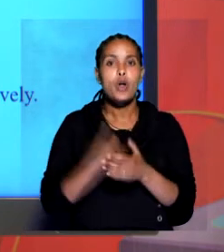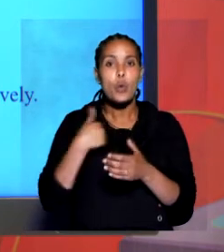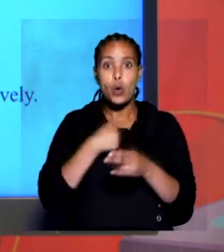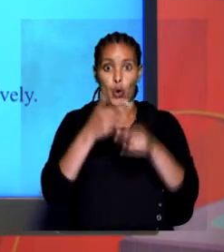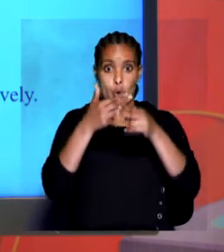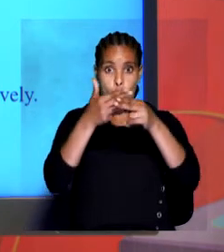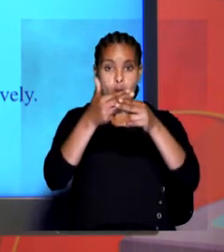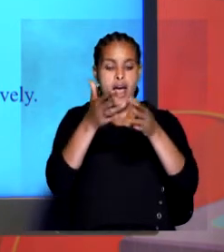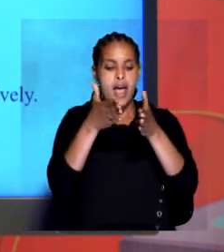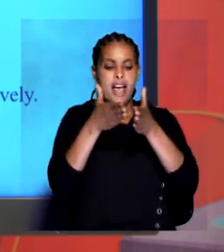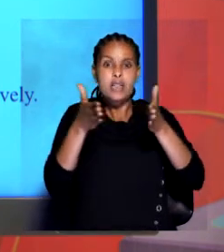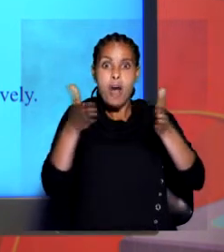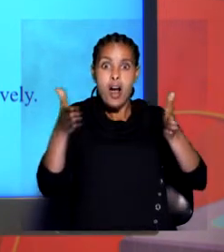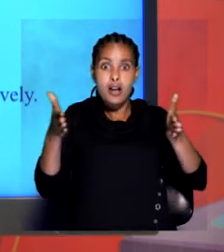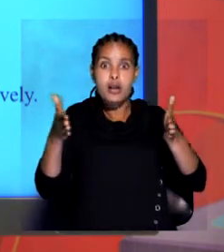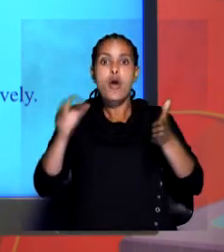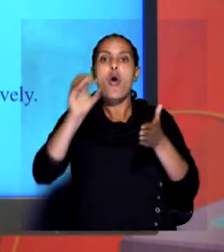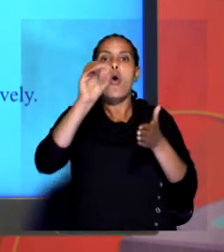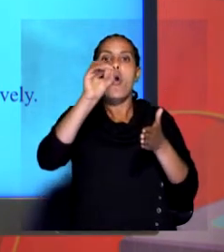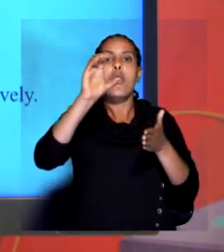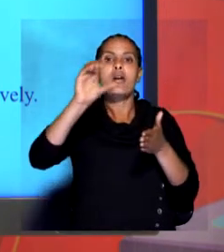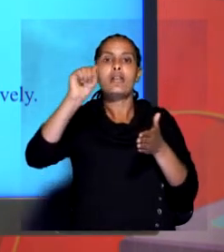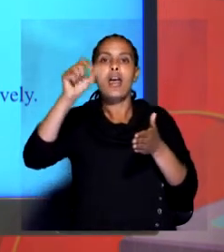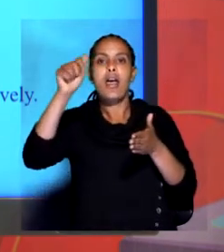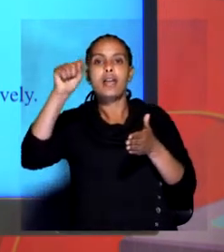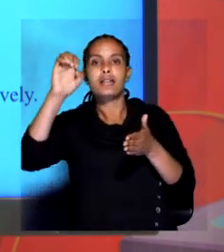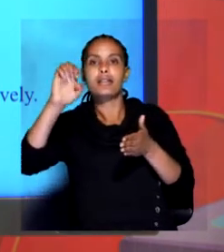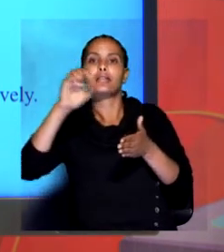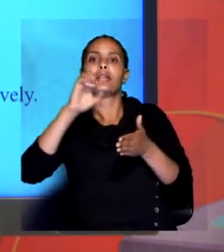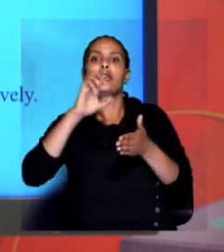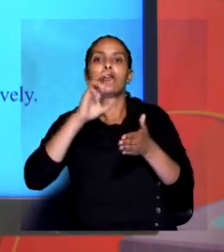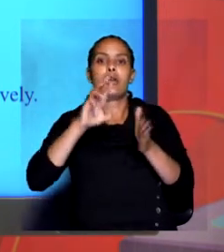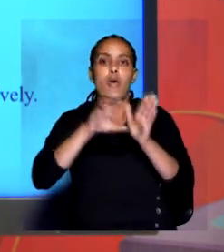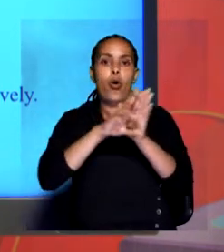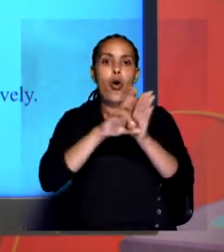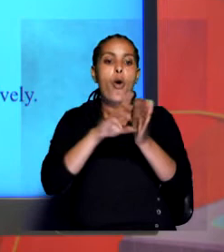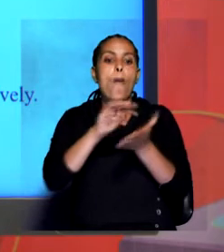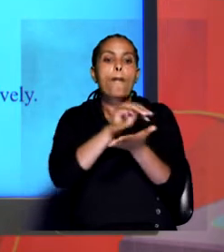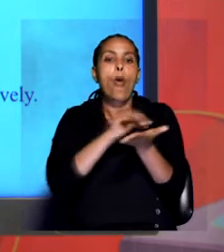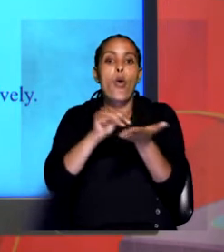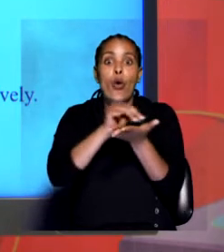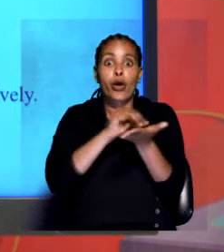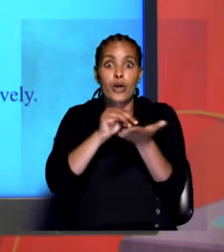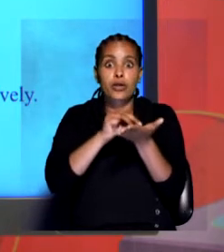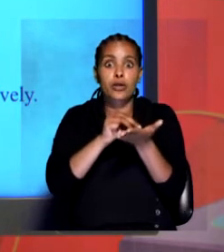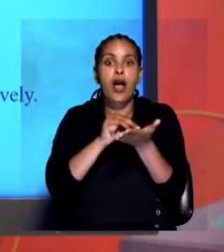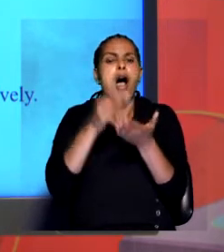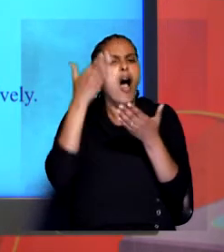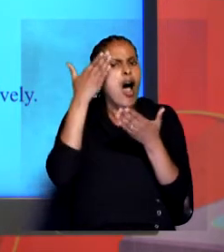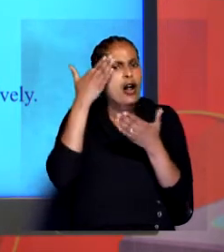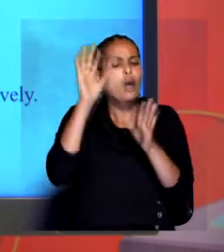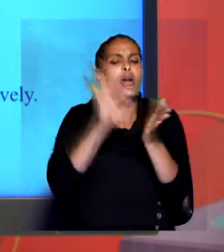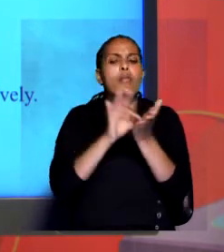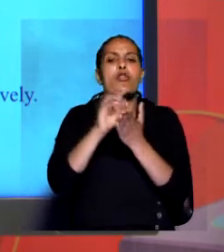call expanded octet. 3, molecules containing a known number of electrons.